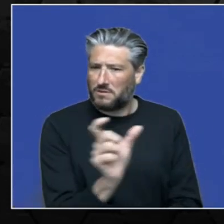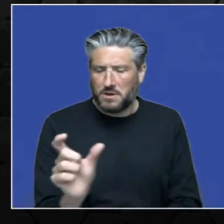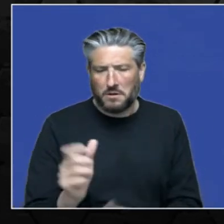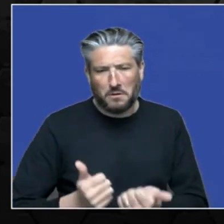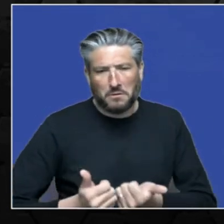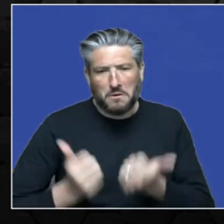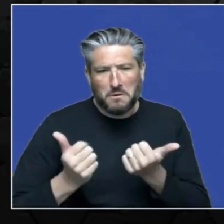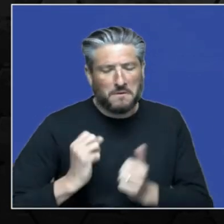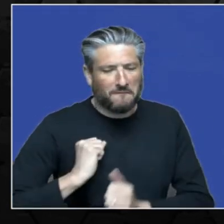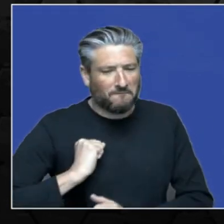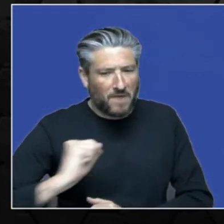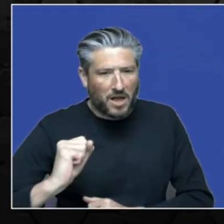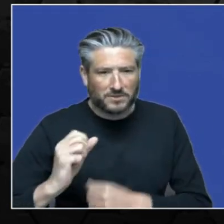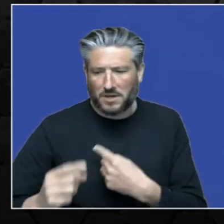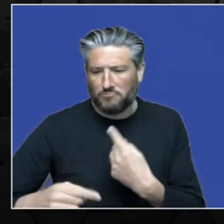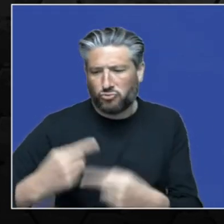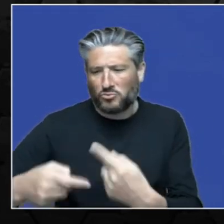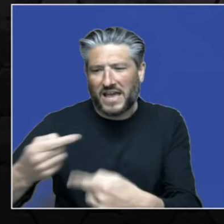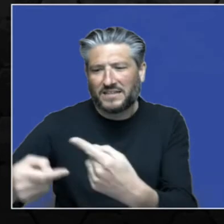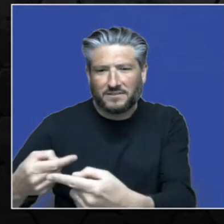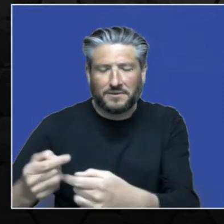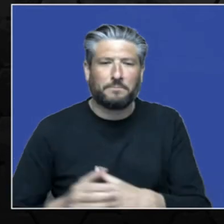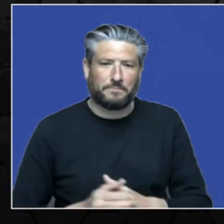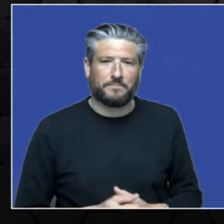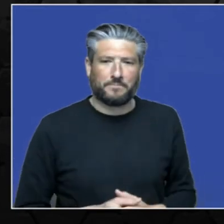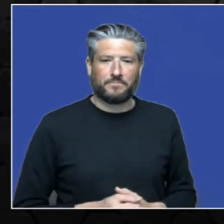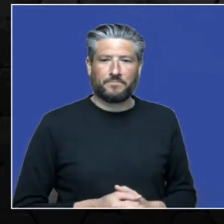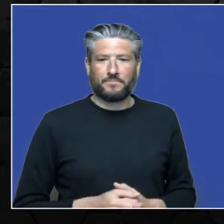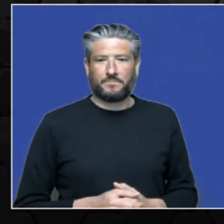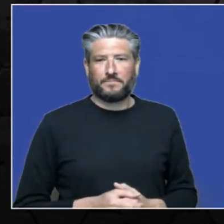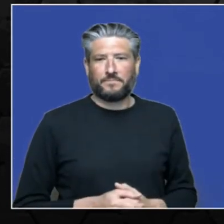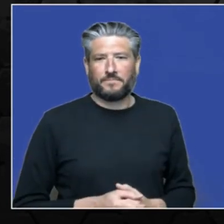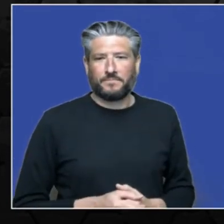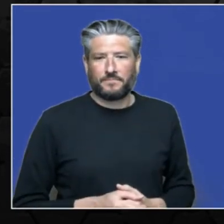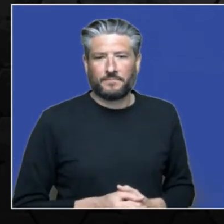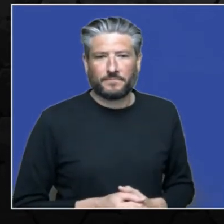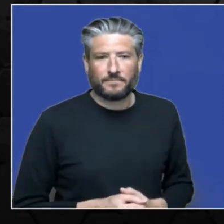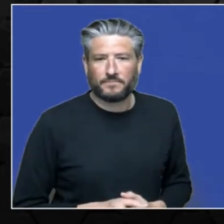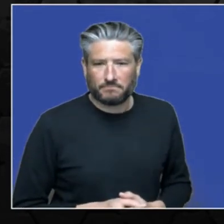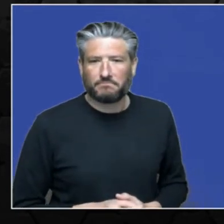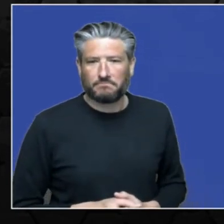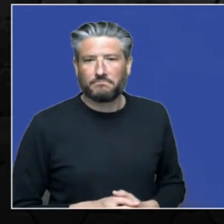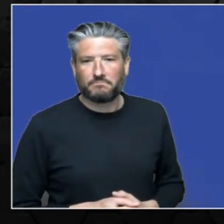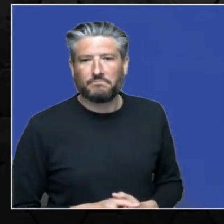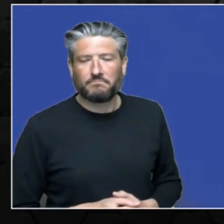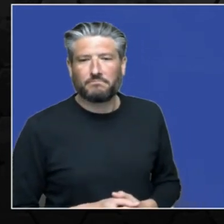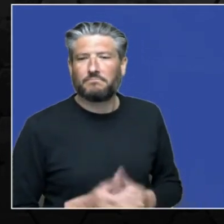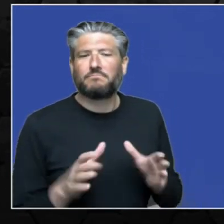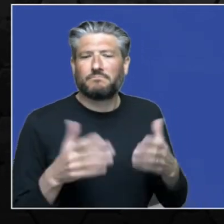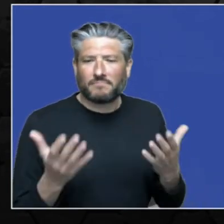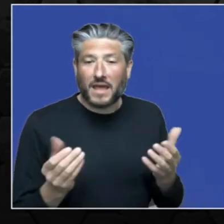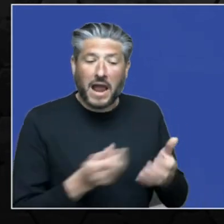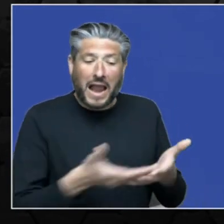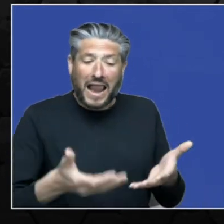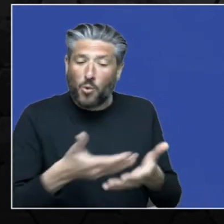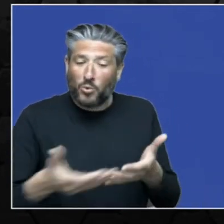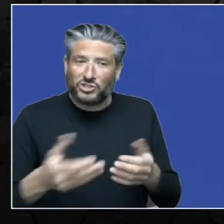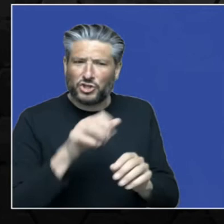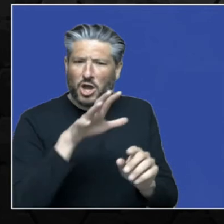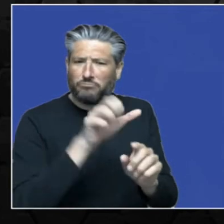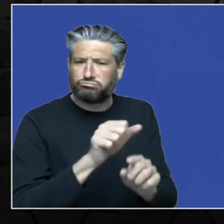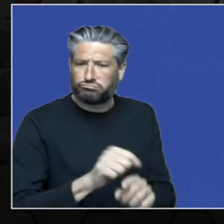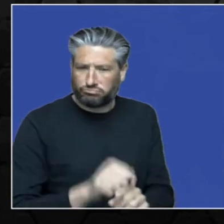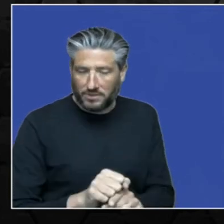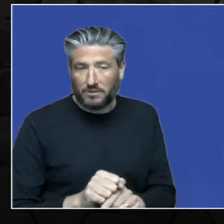we use. So, it would have bigger layer, like more code for it, obviously. And language detection, Azure